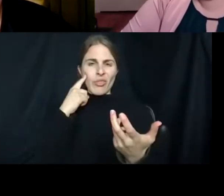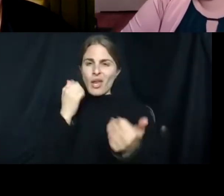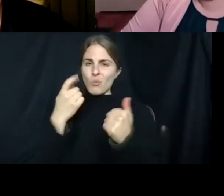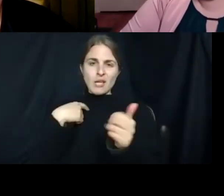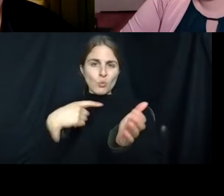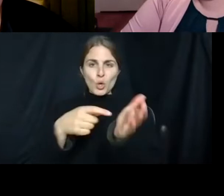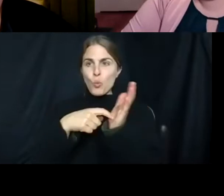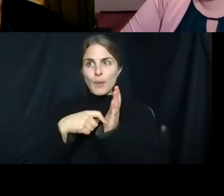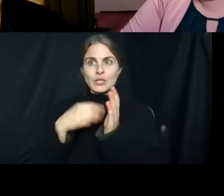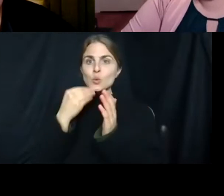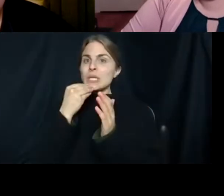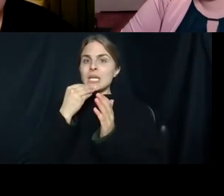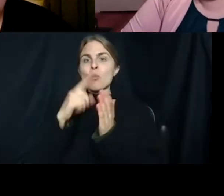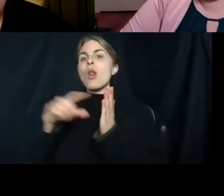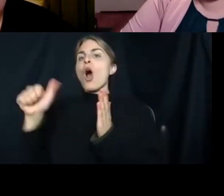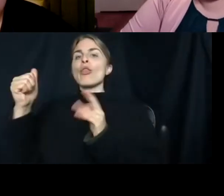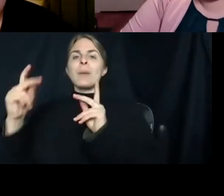other people think they should be eating.